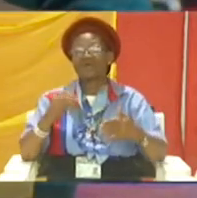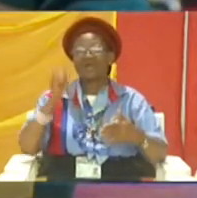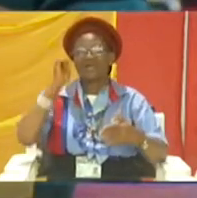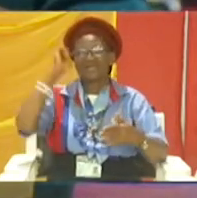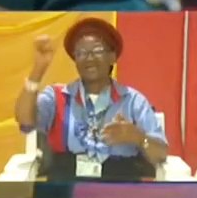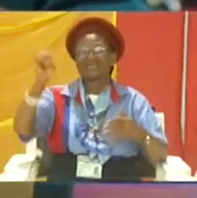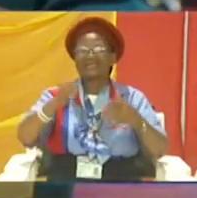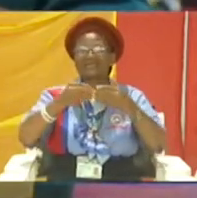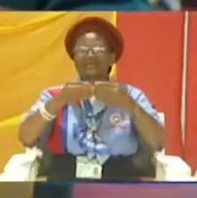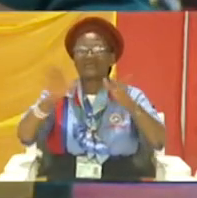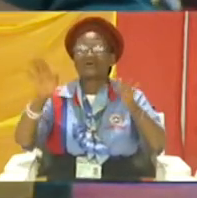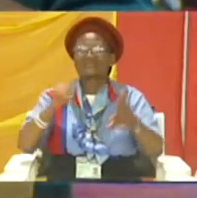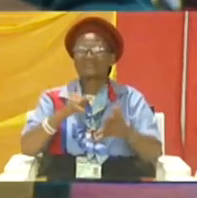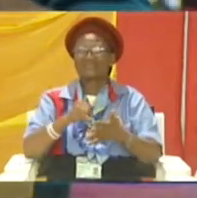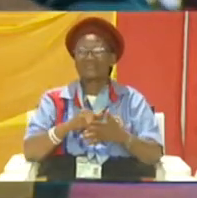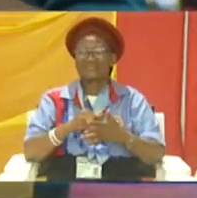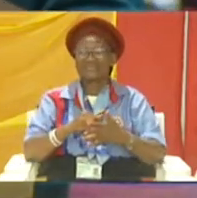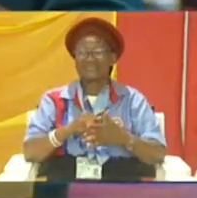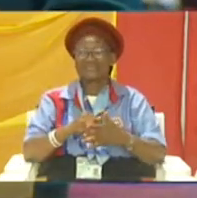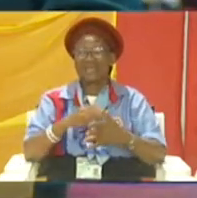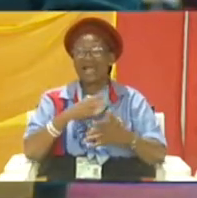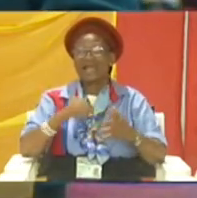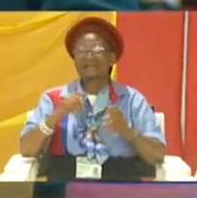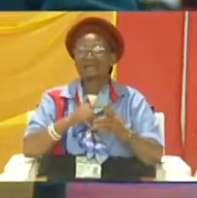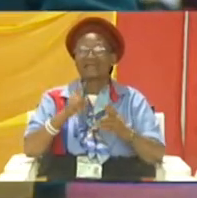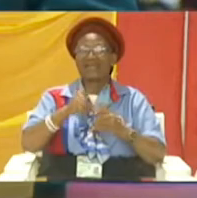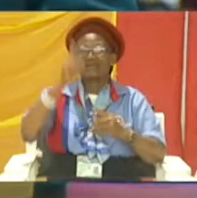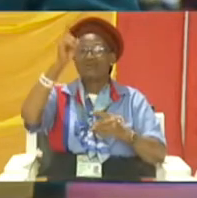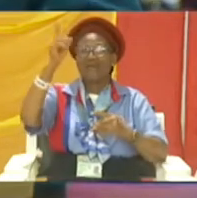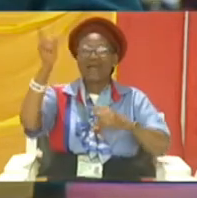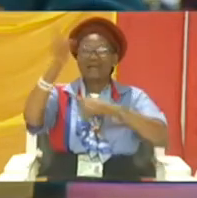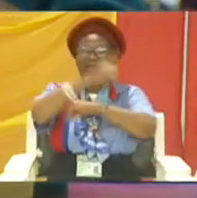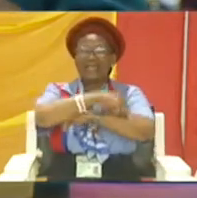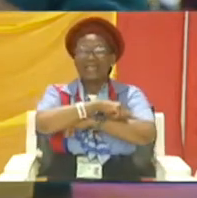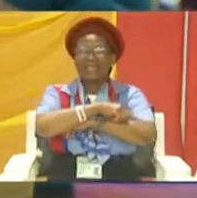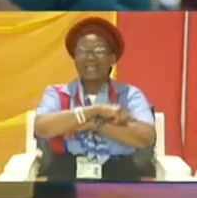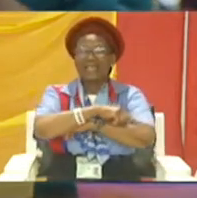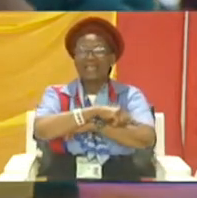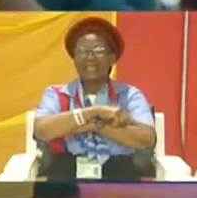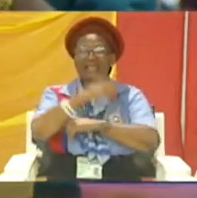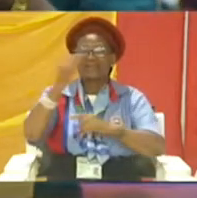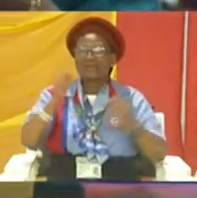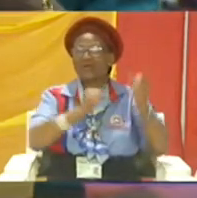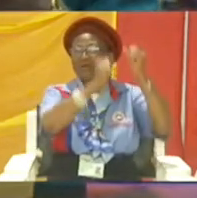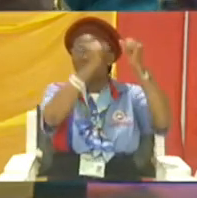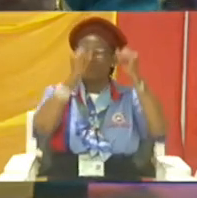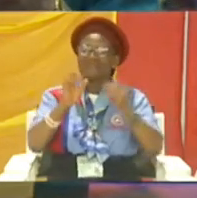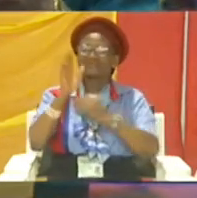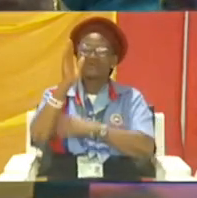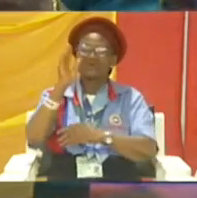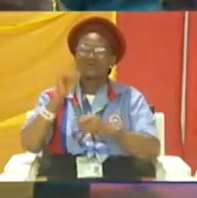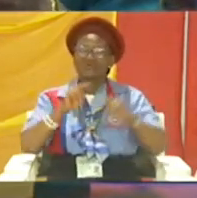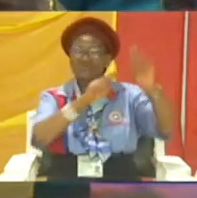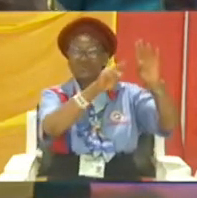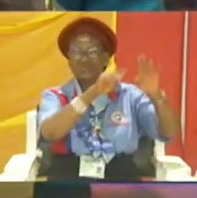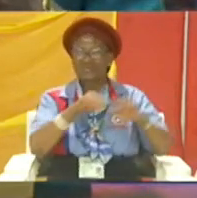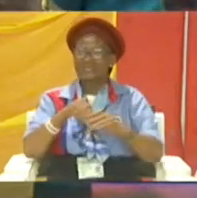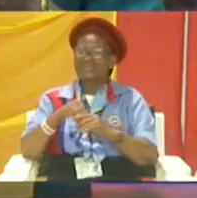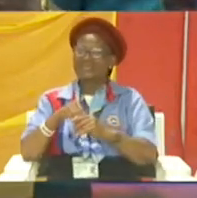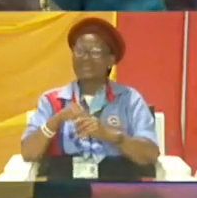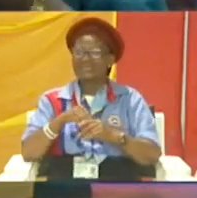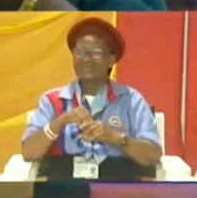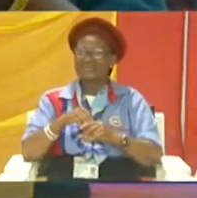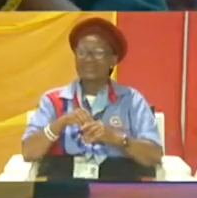lost it. And then one day, the Almighty God moved in. And in